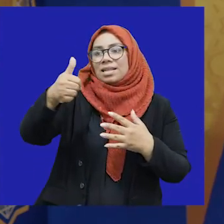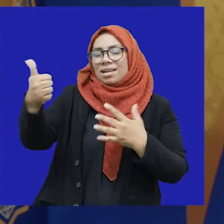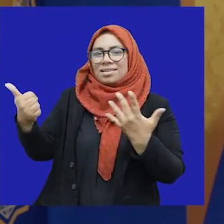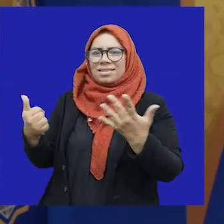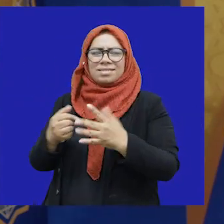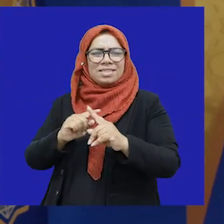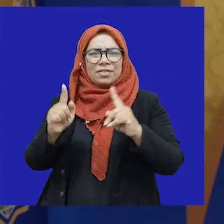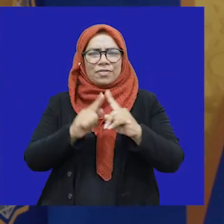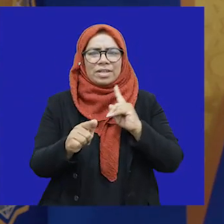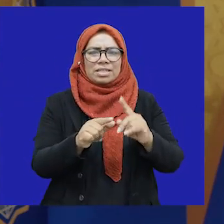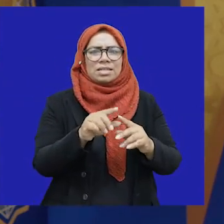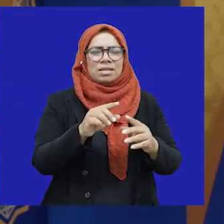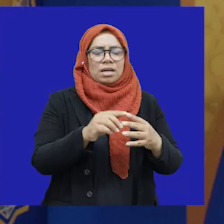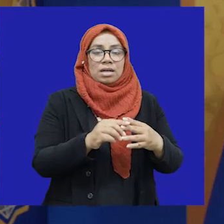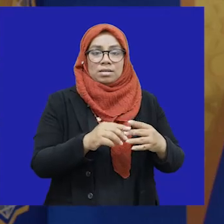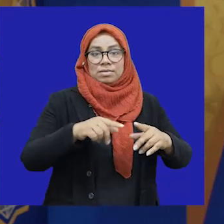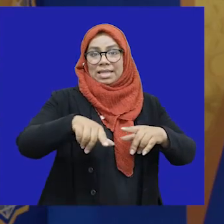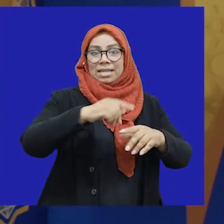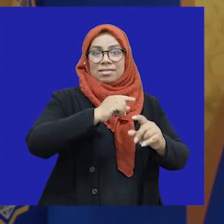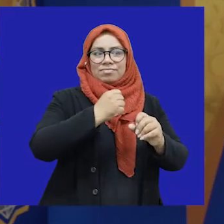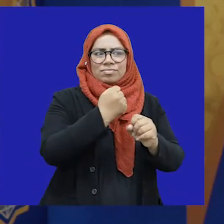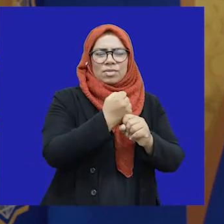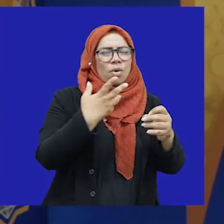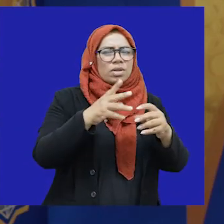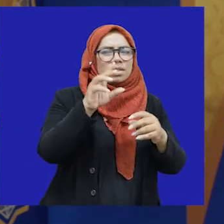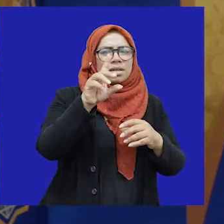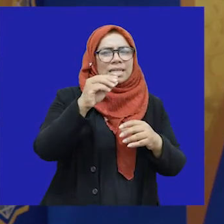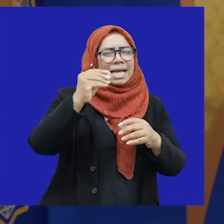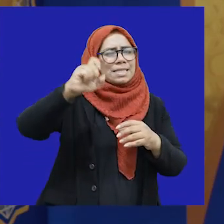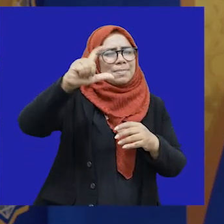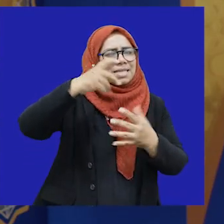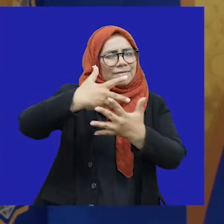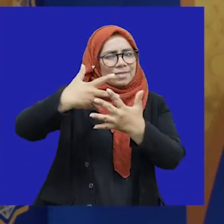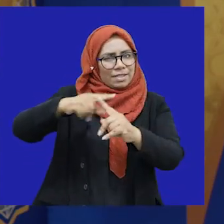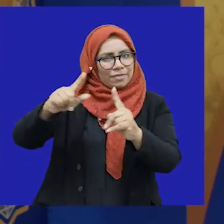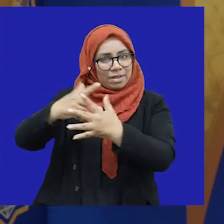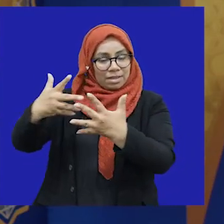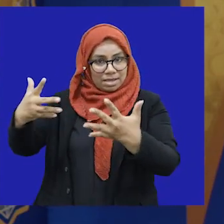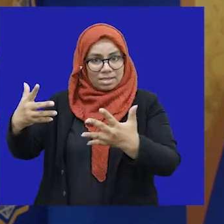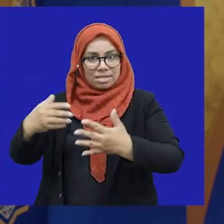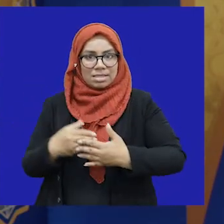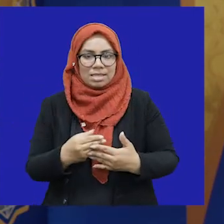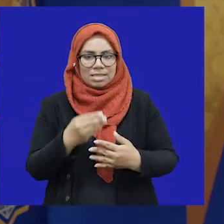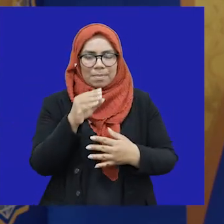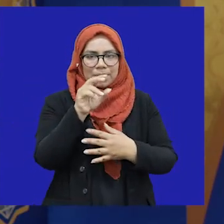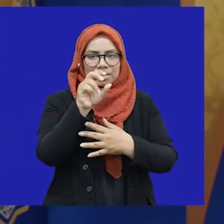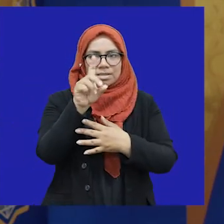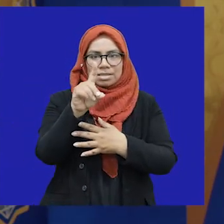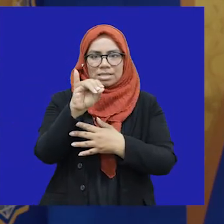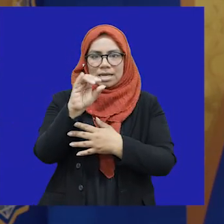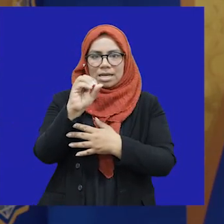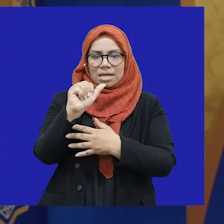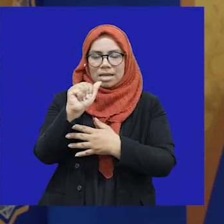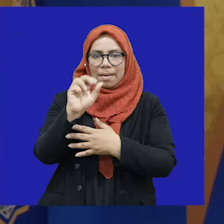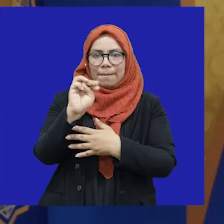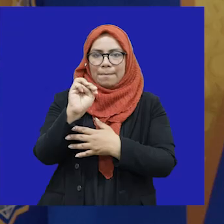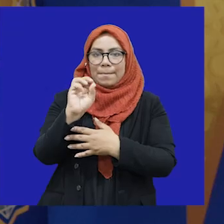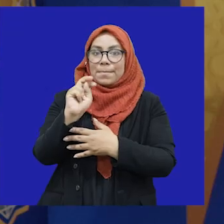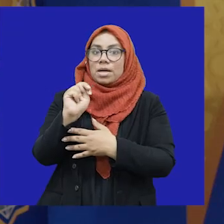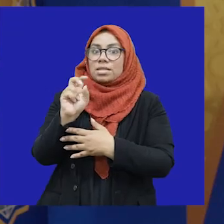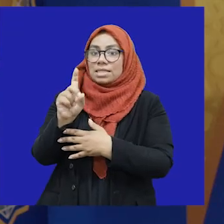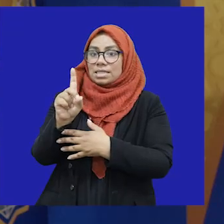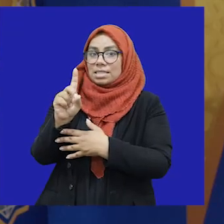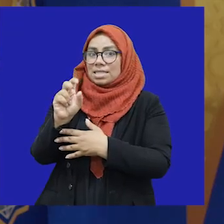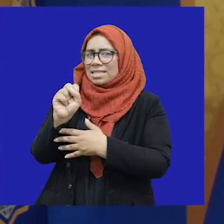enslaved. Zakat al-fitr is typically given on behalf of each member of family, meaning that one person can offer